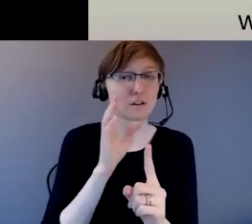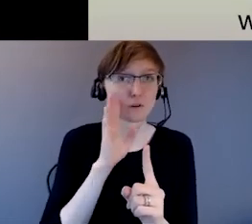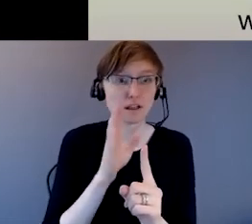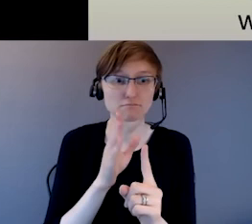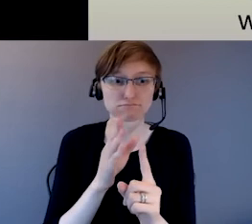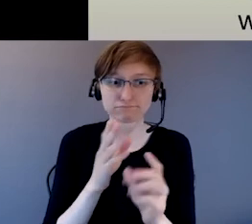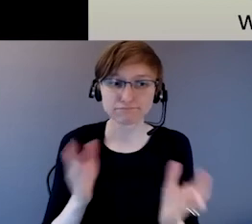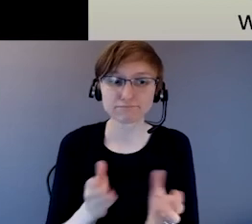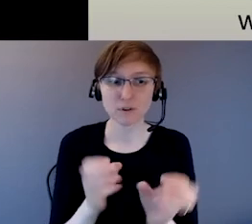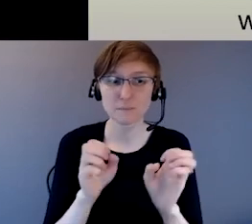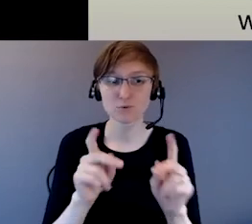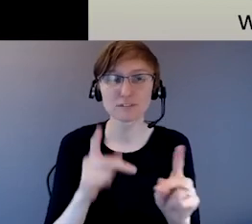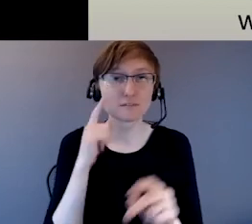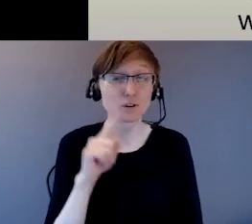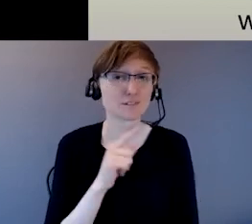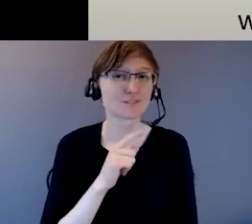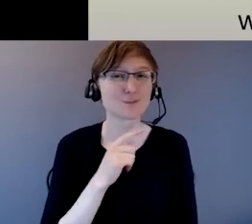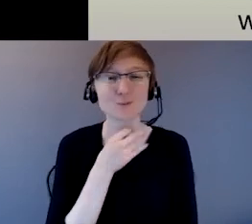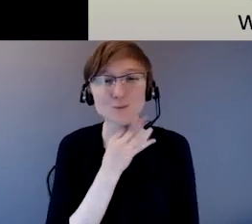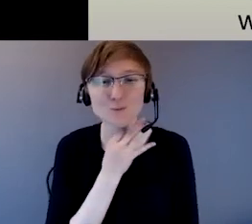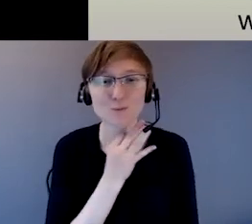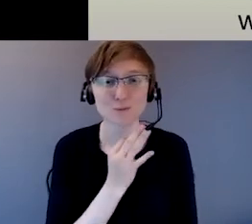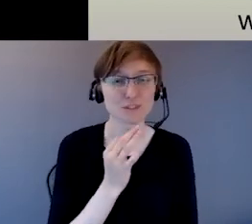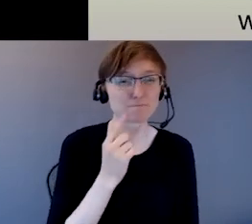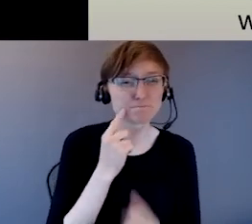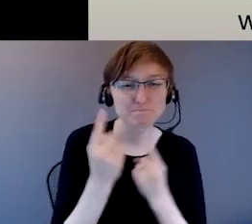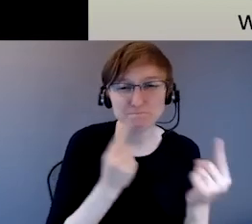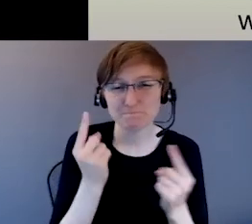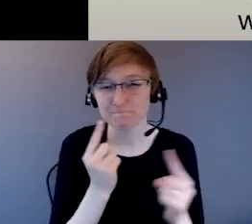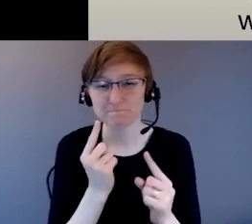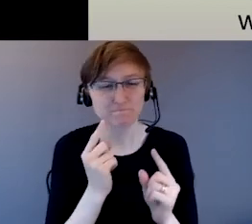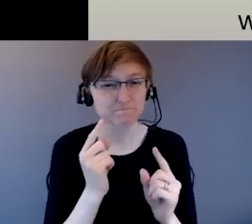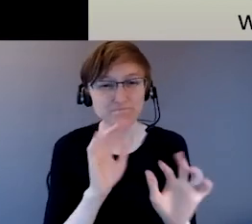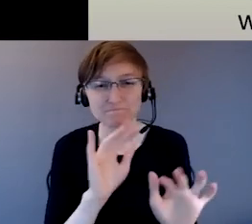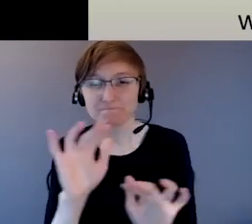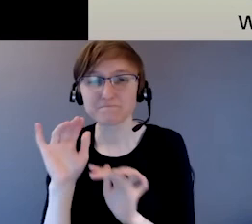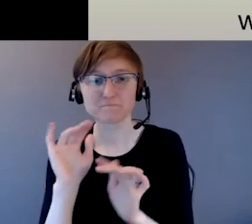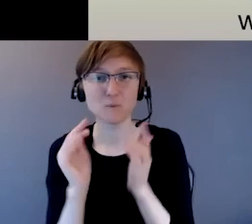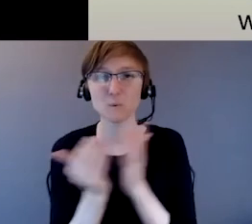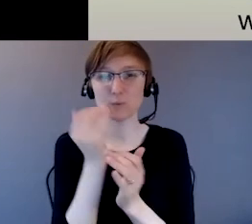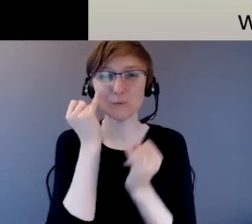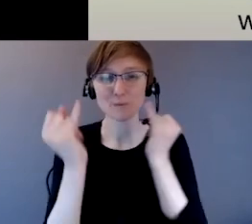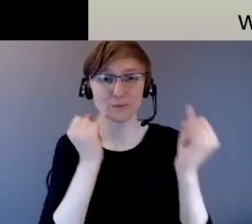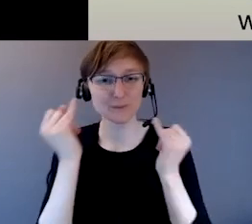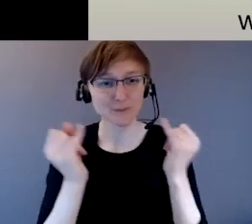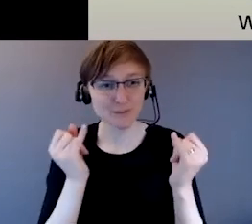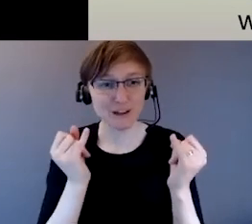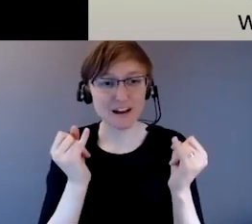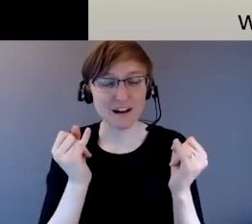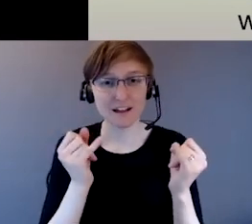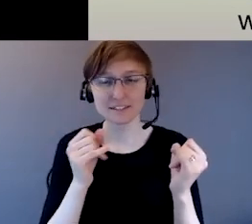consider curiosity, to connect to new ideas and have an appreciation for the nuances that come with those